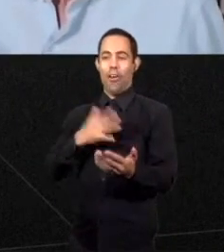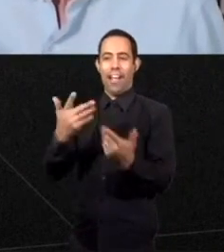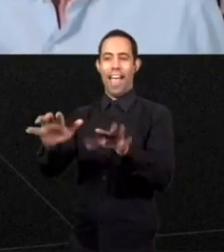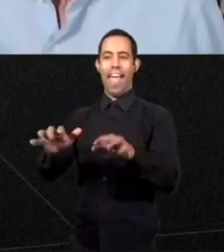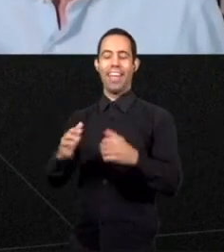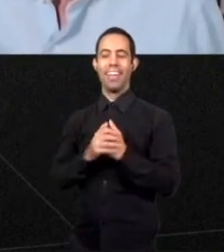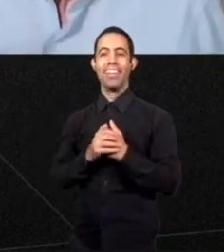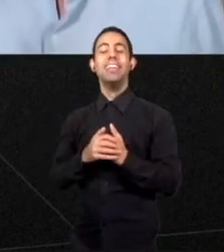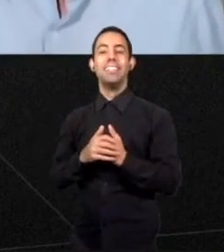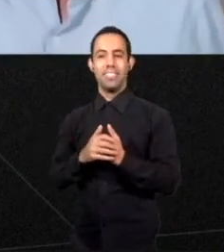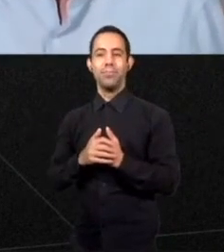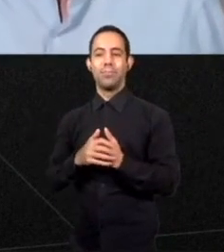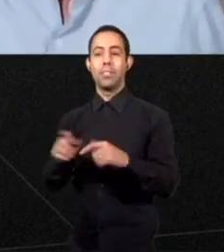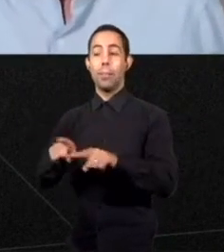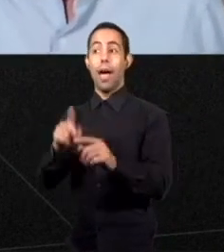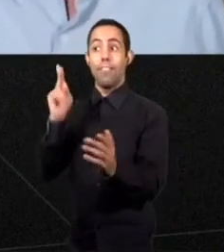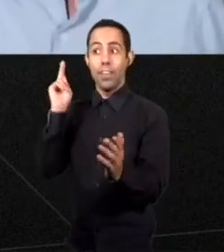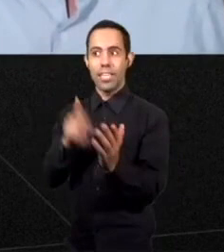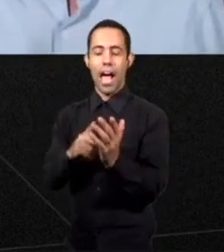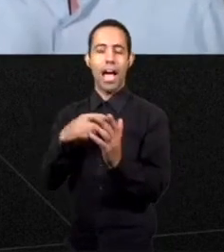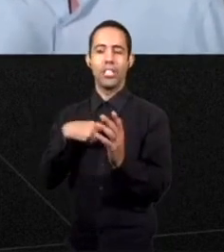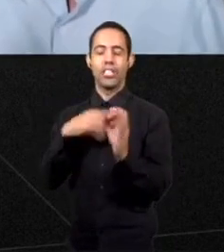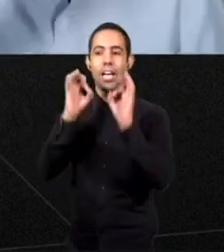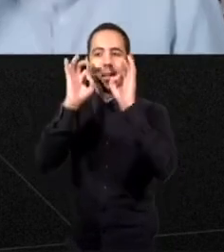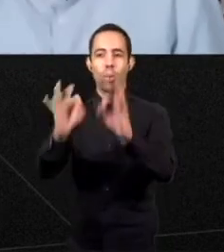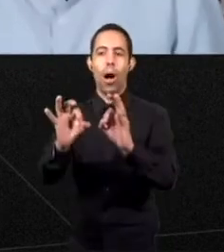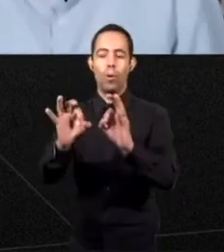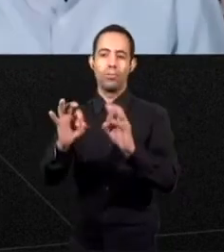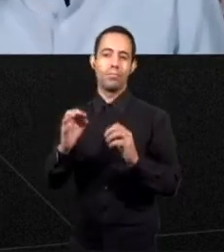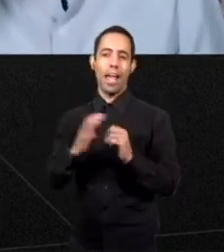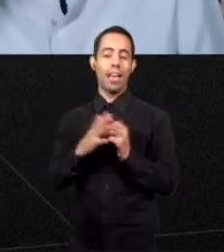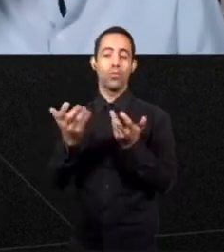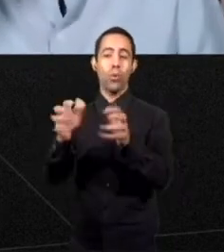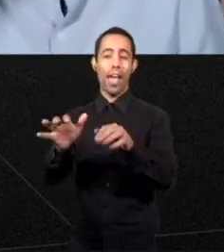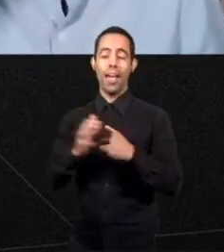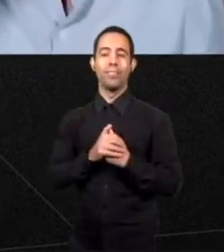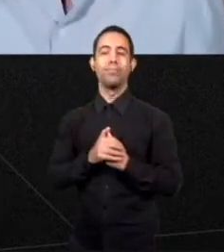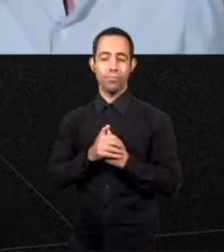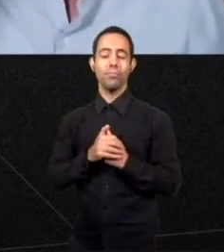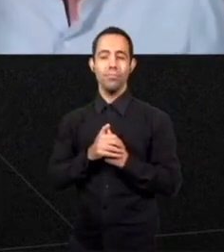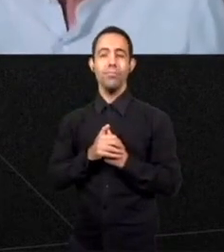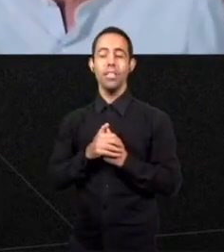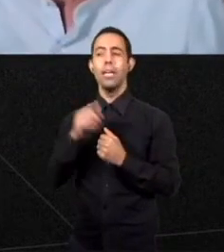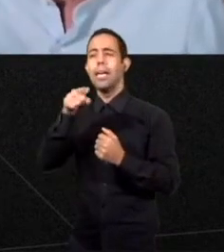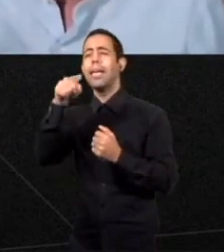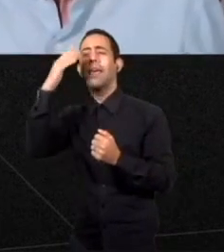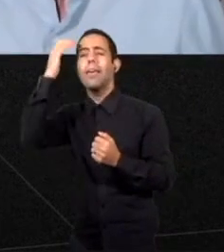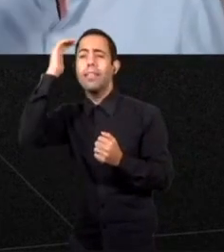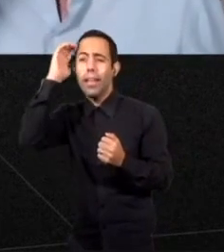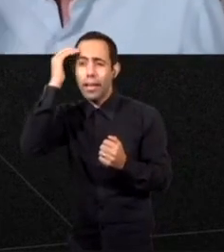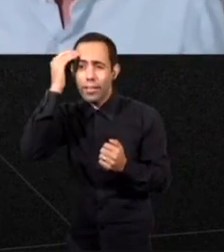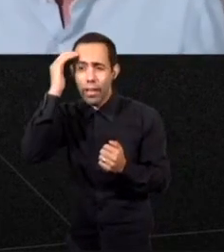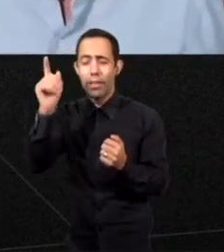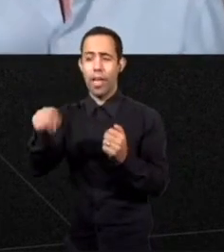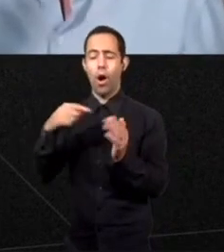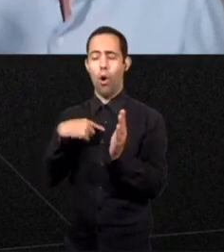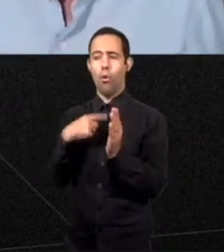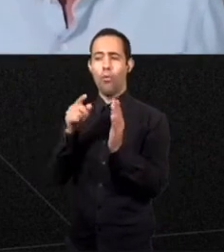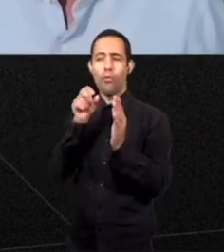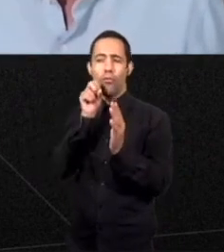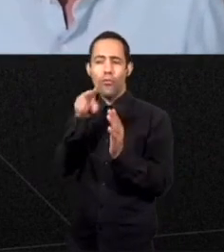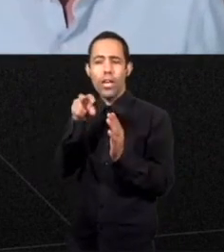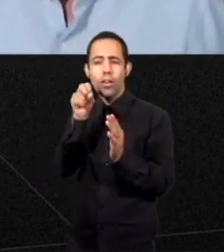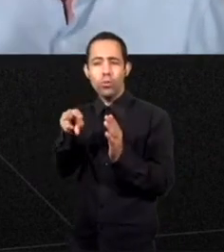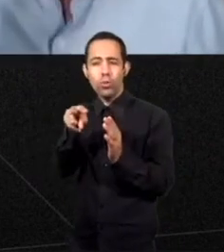truth. Yes. And, just to understand what a virus is, it's such a complicated